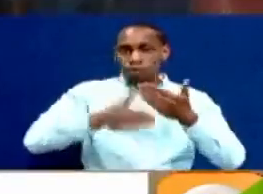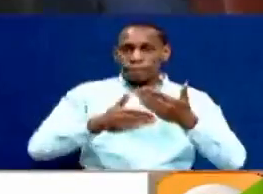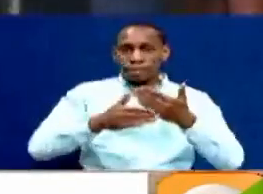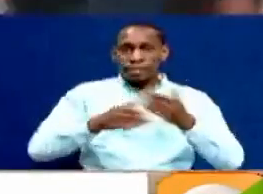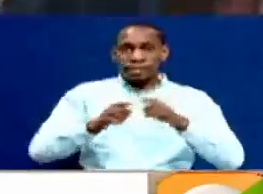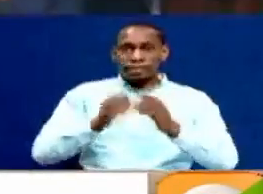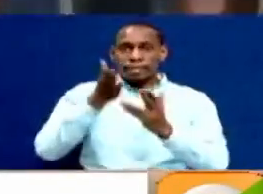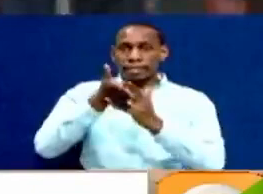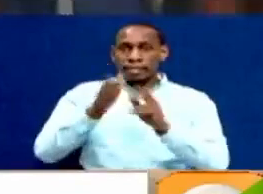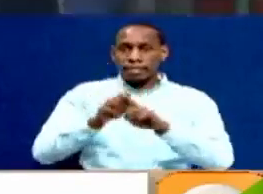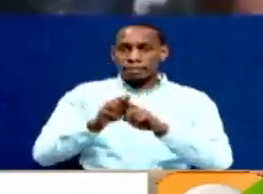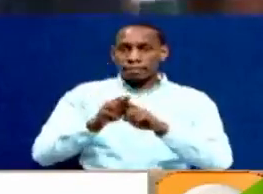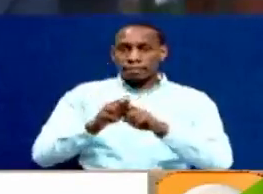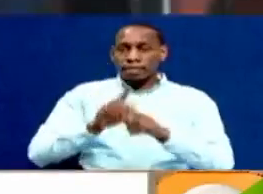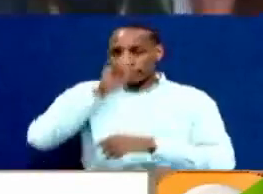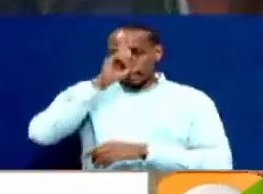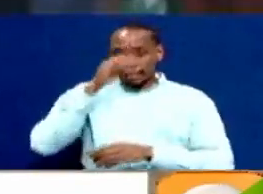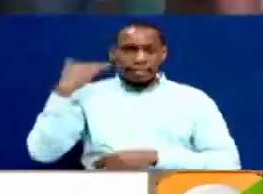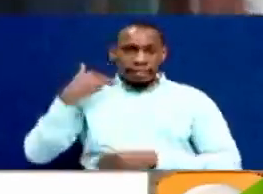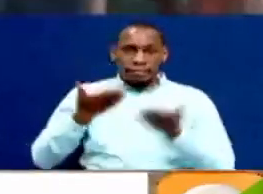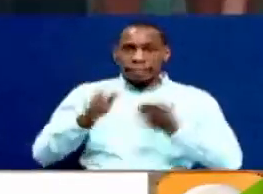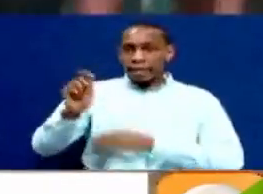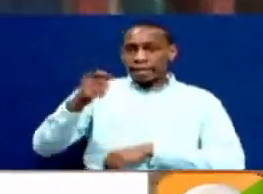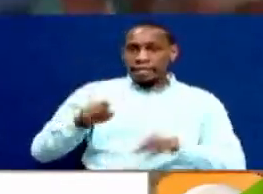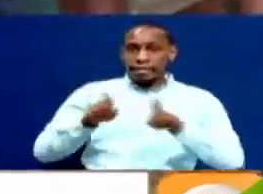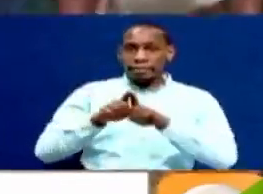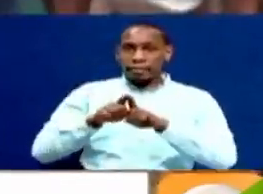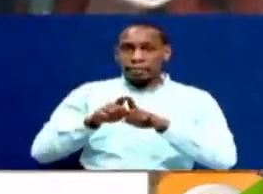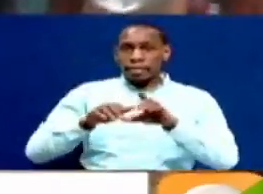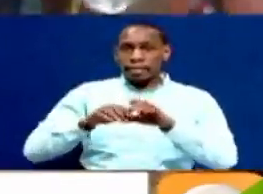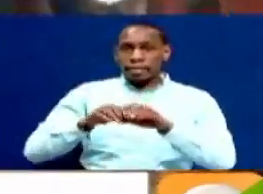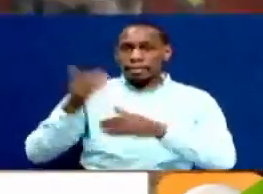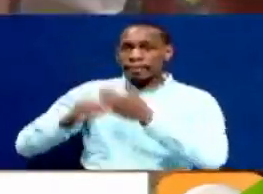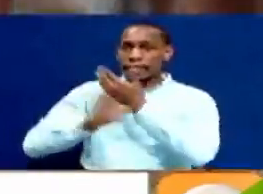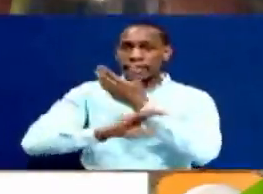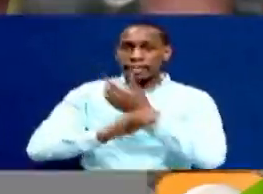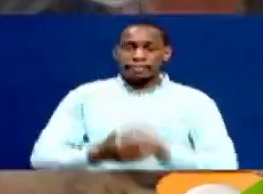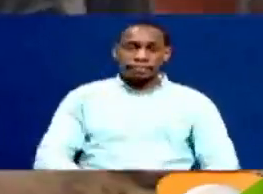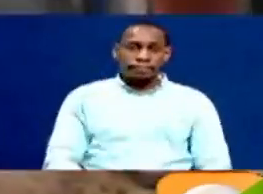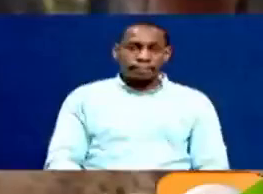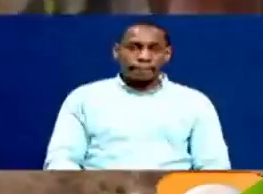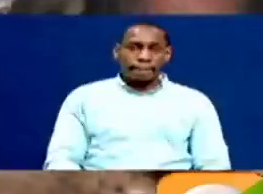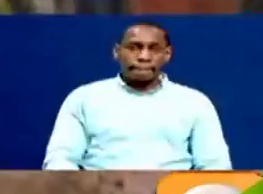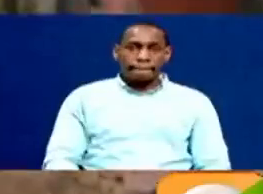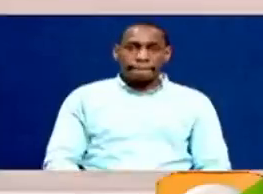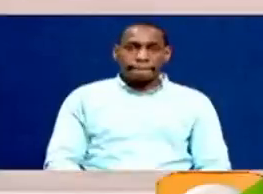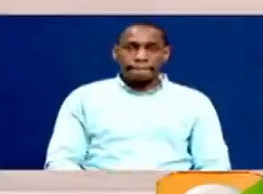preventing, disrupting and deterring serious crimes in the country and beyond the borders. Hassan Mugambe, Citizen TV.